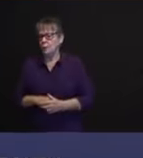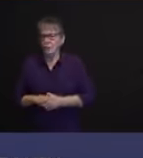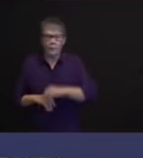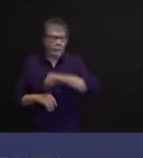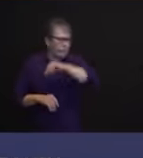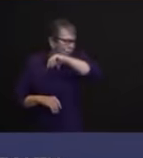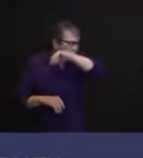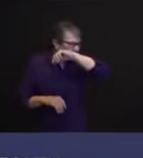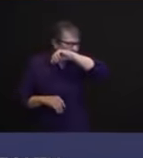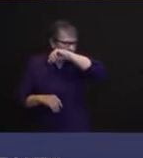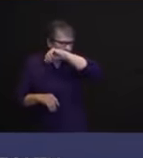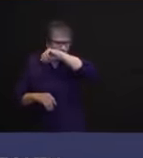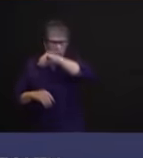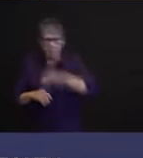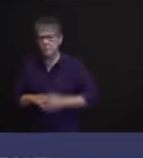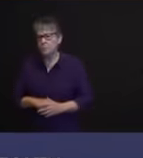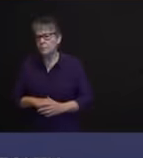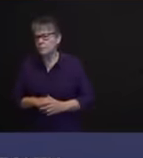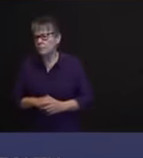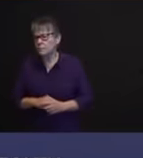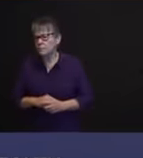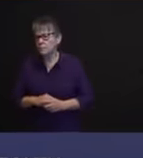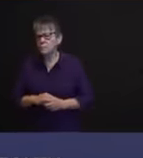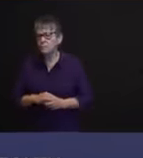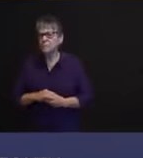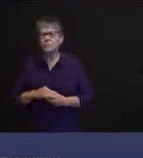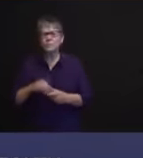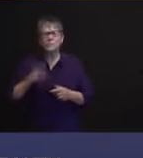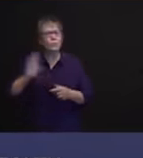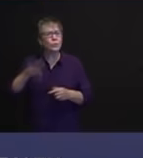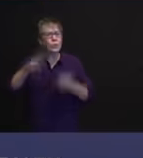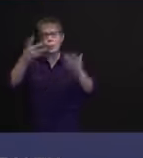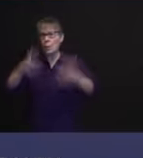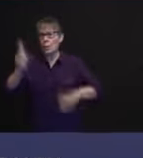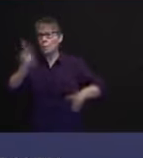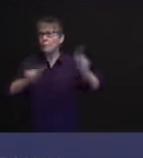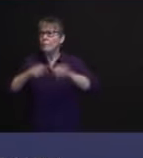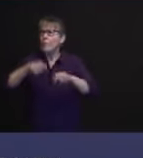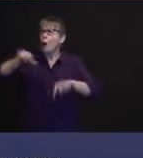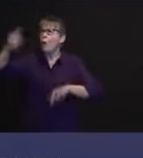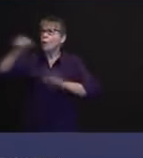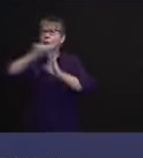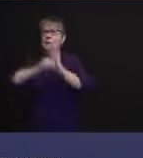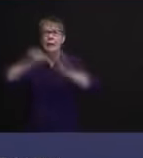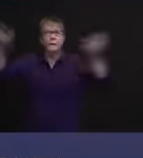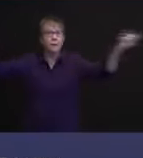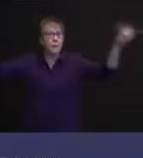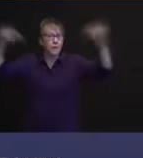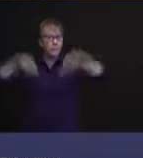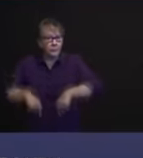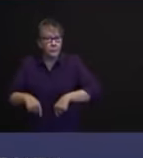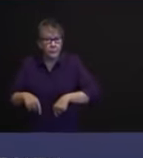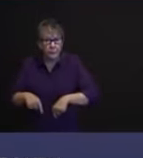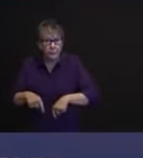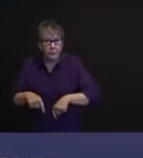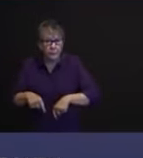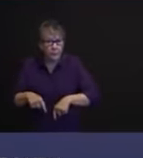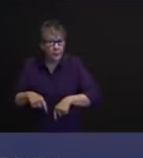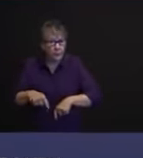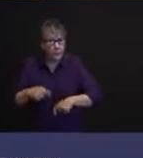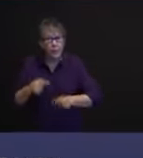state to not visit New Jersey. I'm wondering if that should be taken as you discouraging out of state residents from Christmas shopping